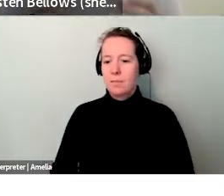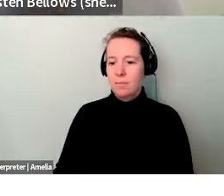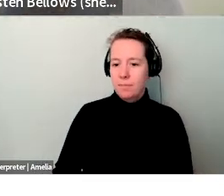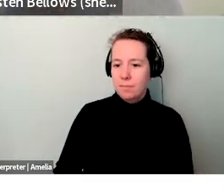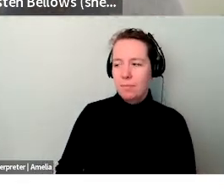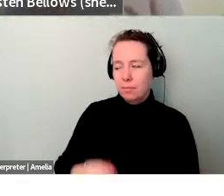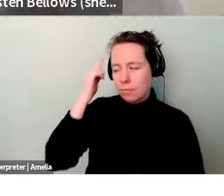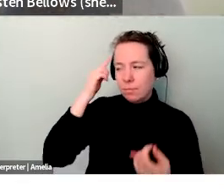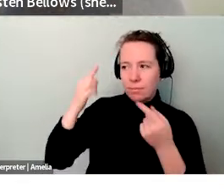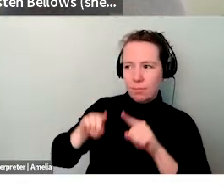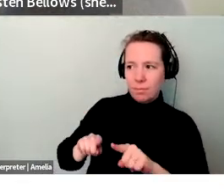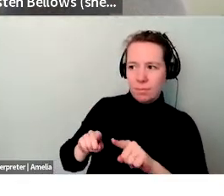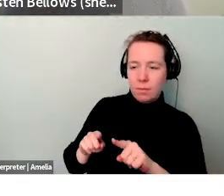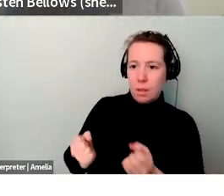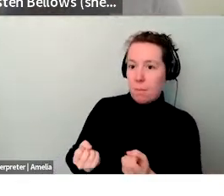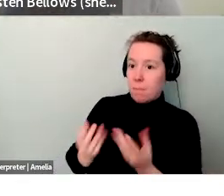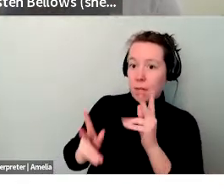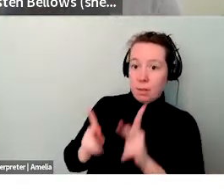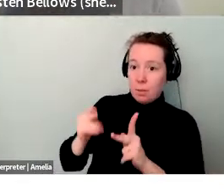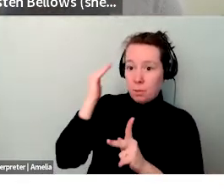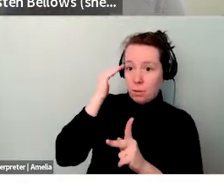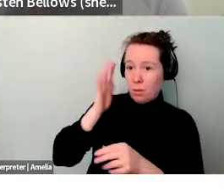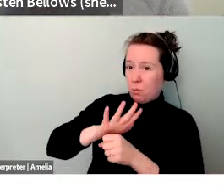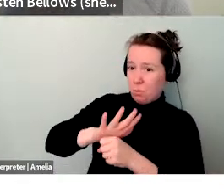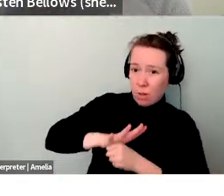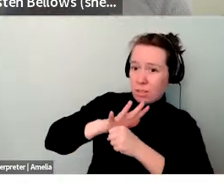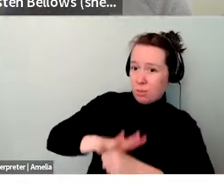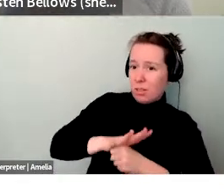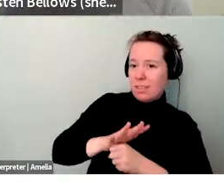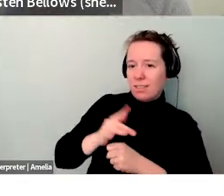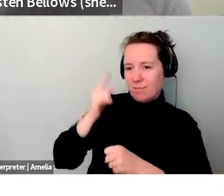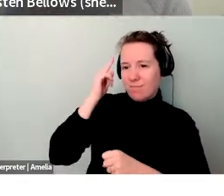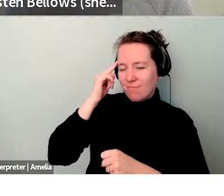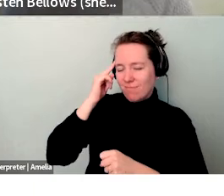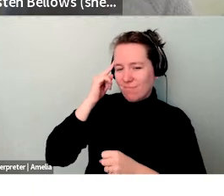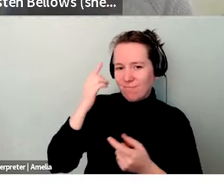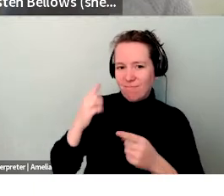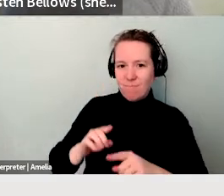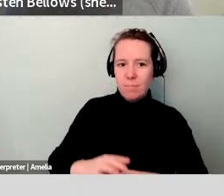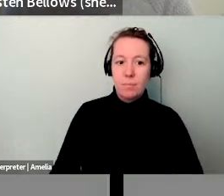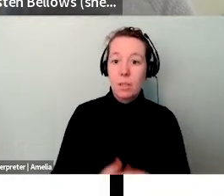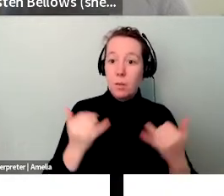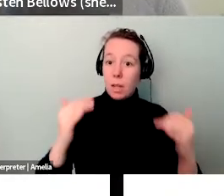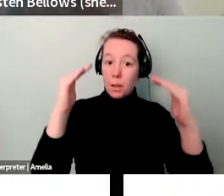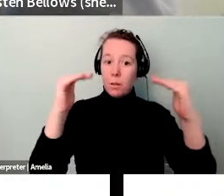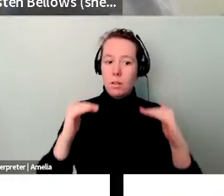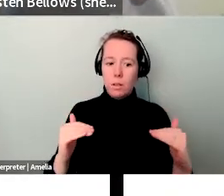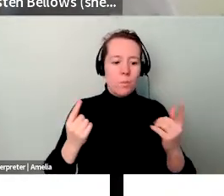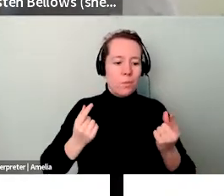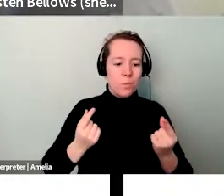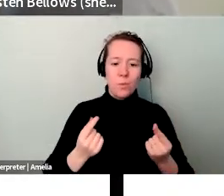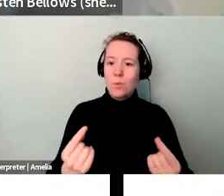would get, because people know what stressed them out. So what can we do about it? Here are some ideas that I have